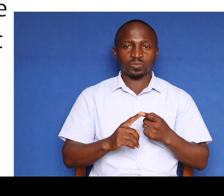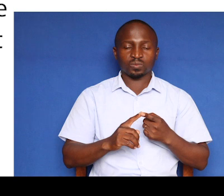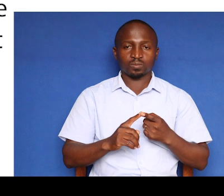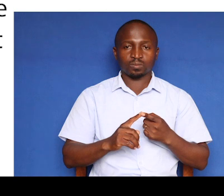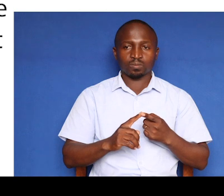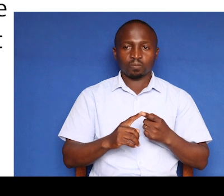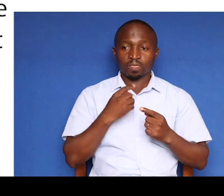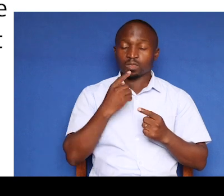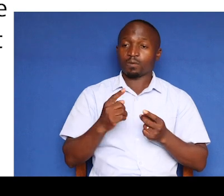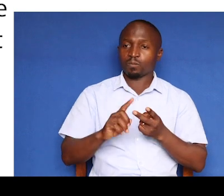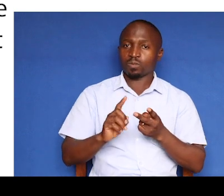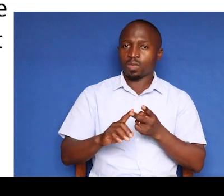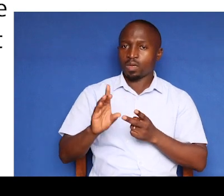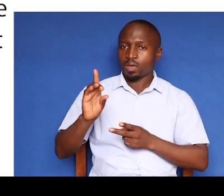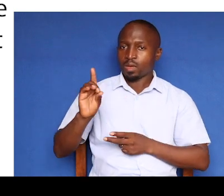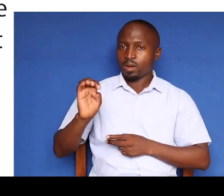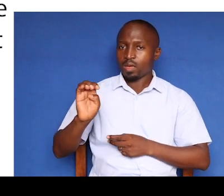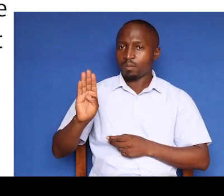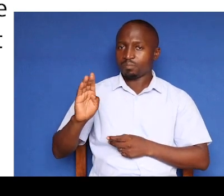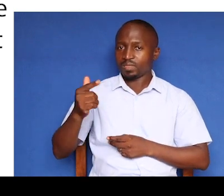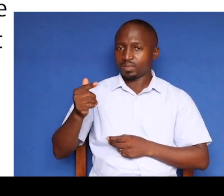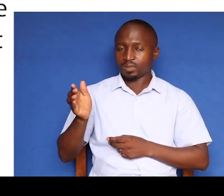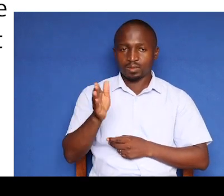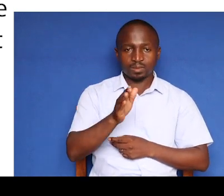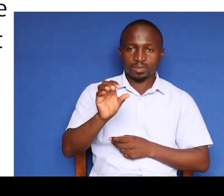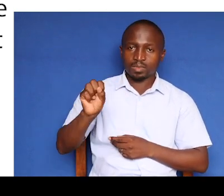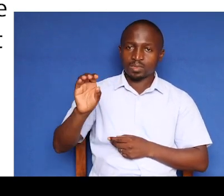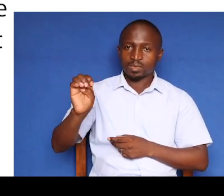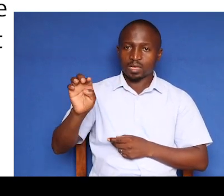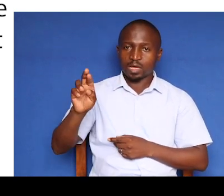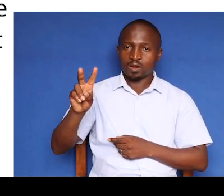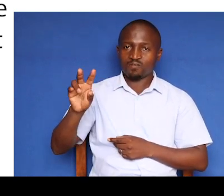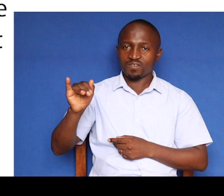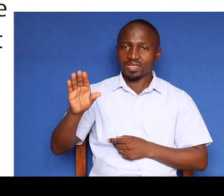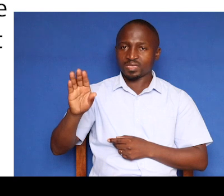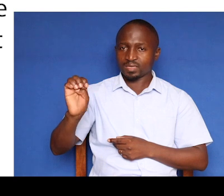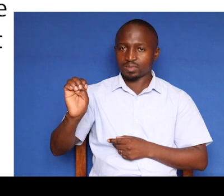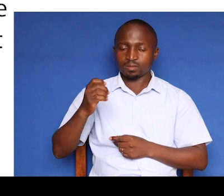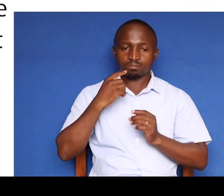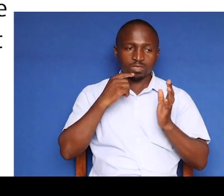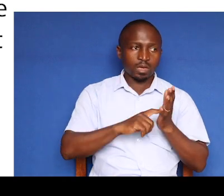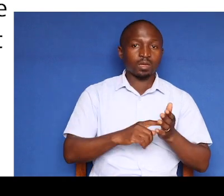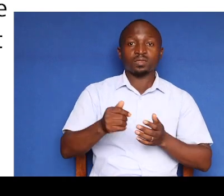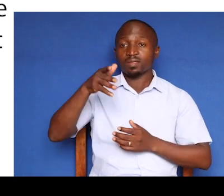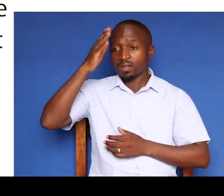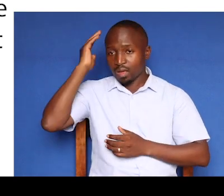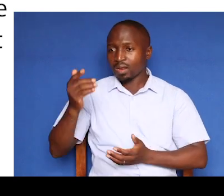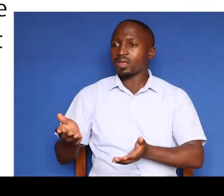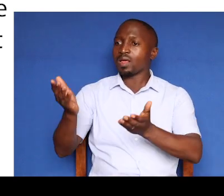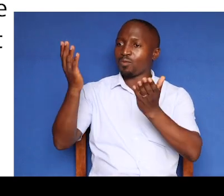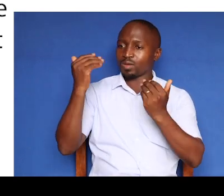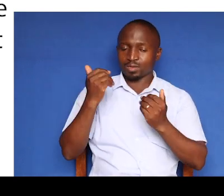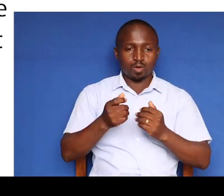this, government may take new soft loans with a very interest rate or low interest